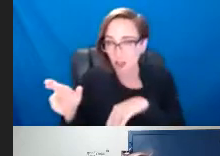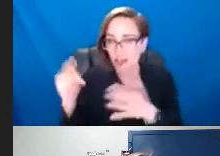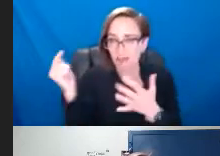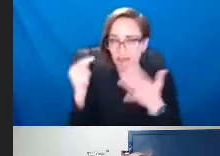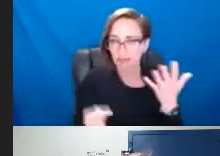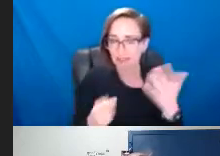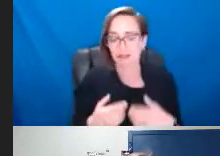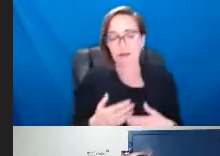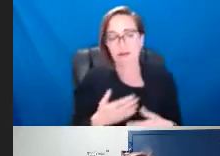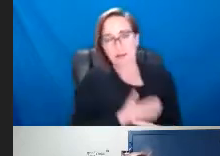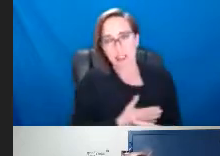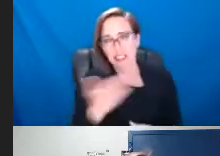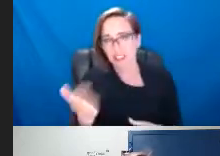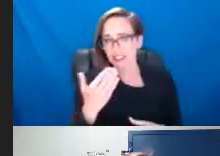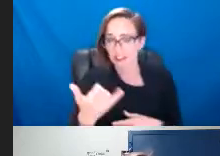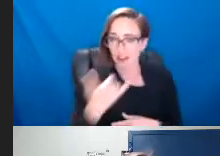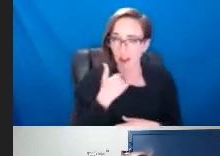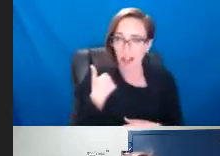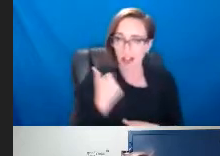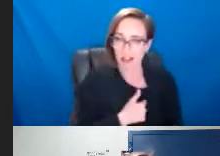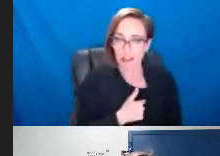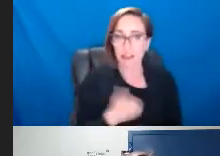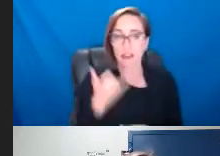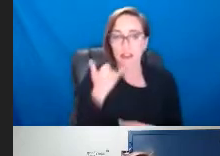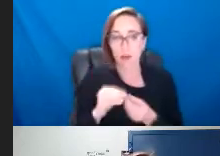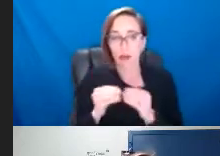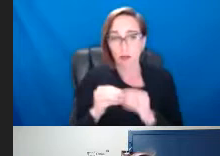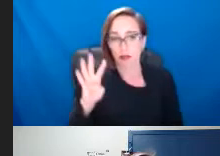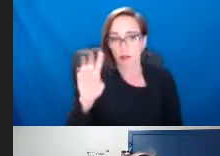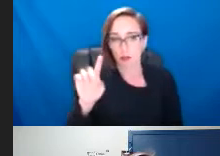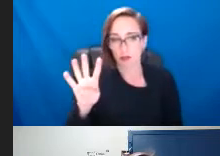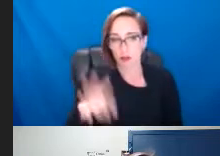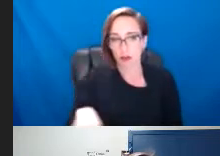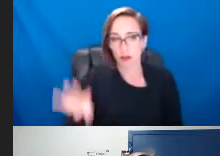please feel free to call us. The center's number is